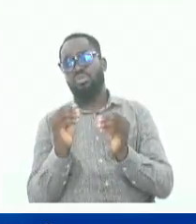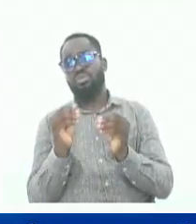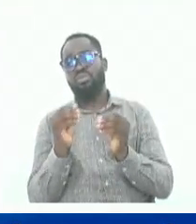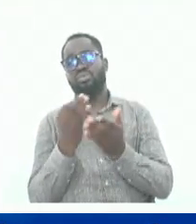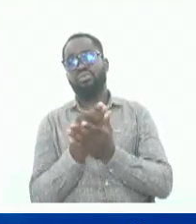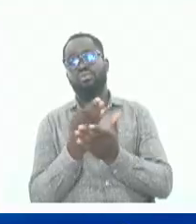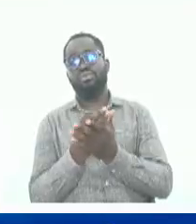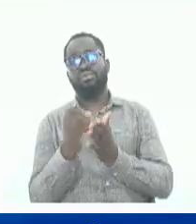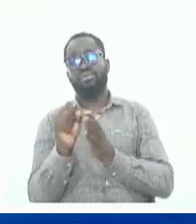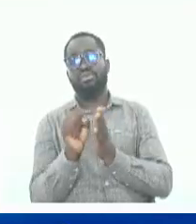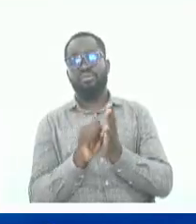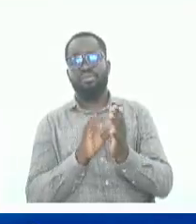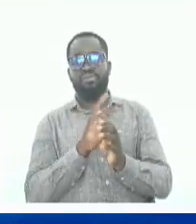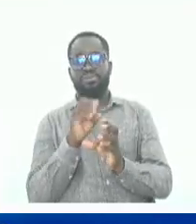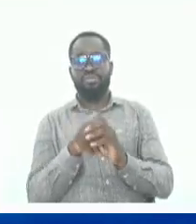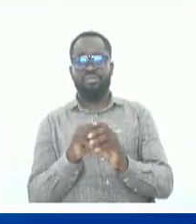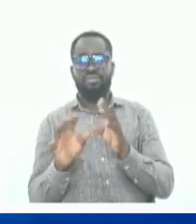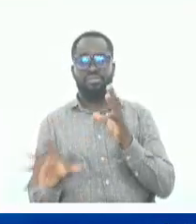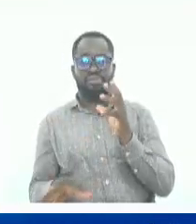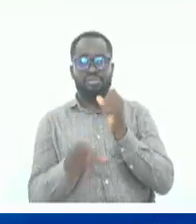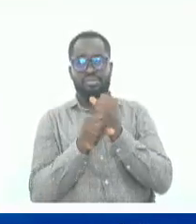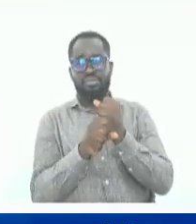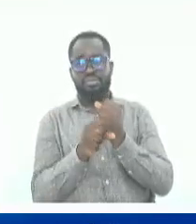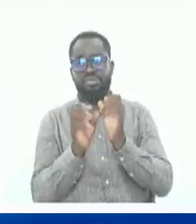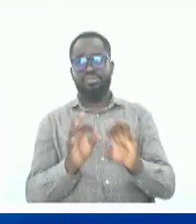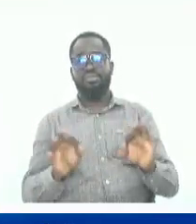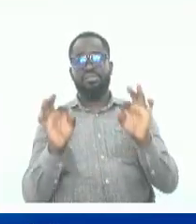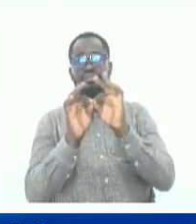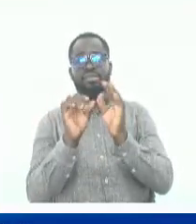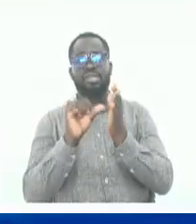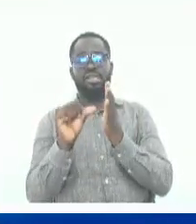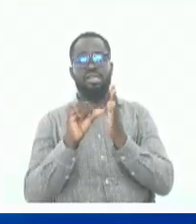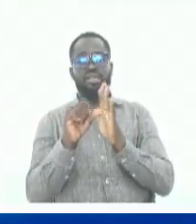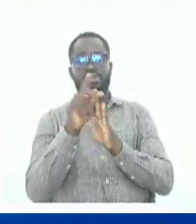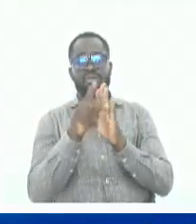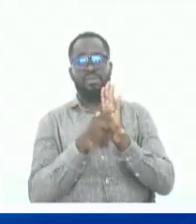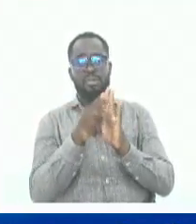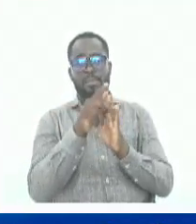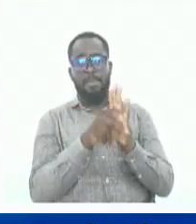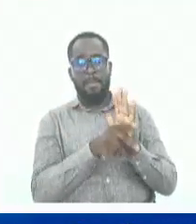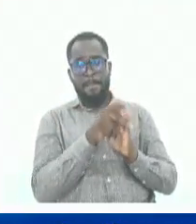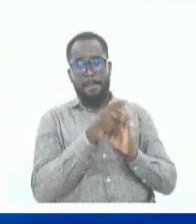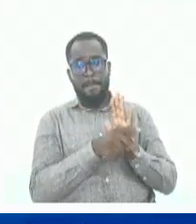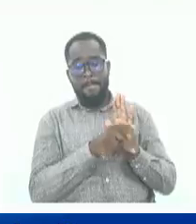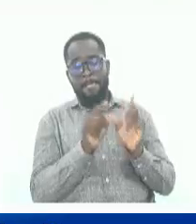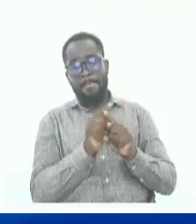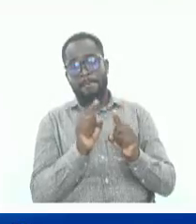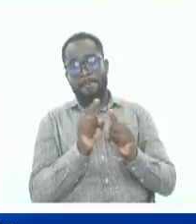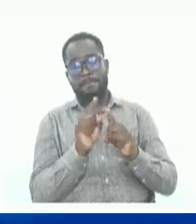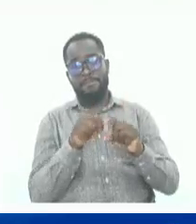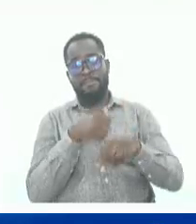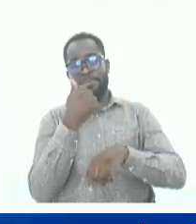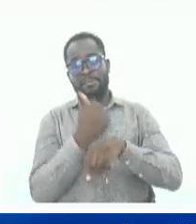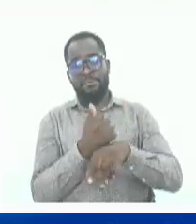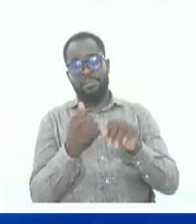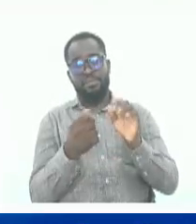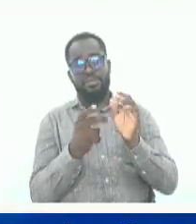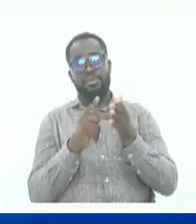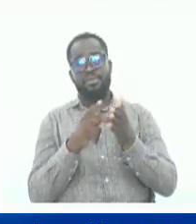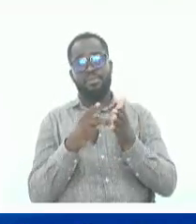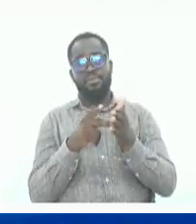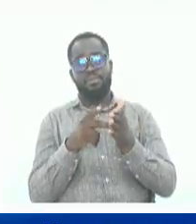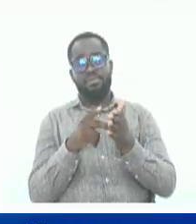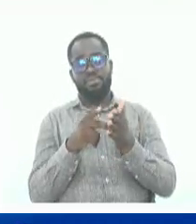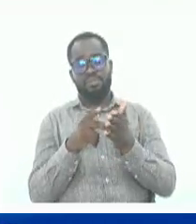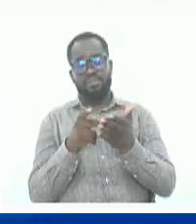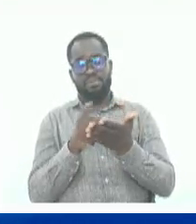statements, including a summary of significant accounting policies as set out on pages